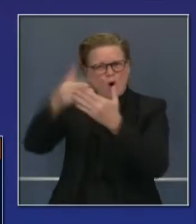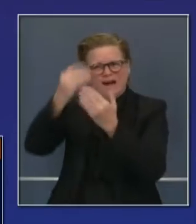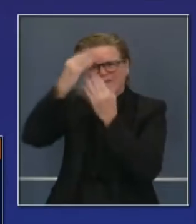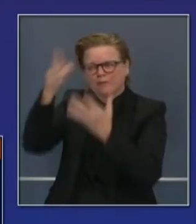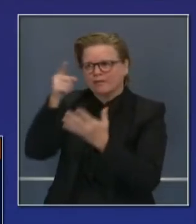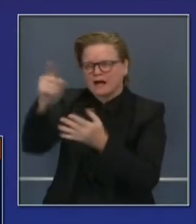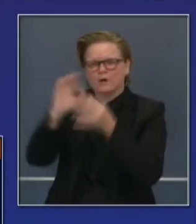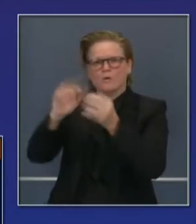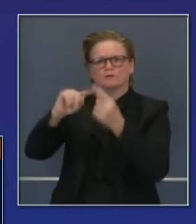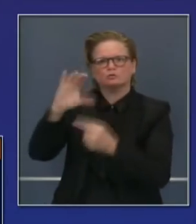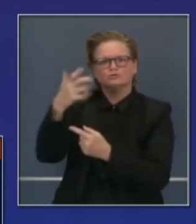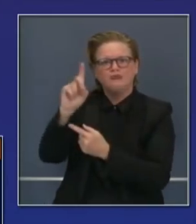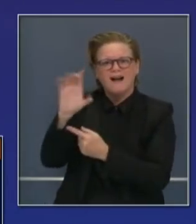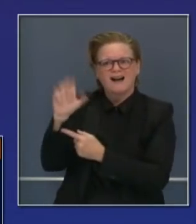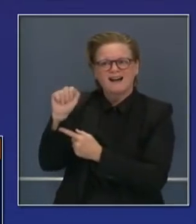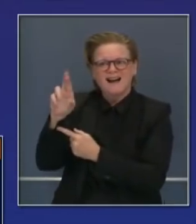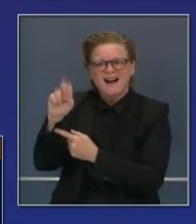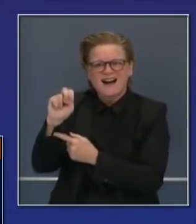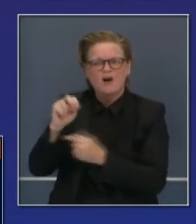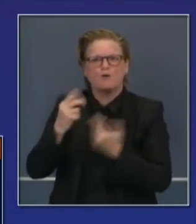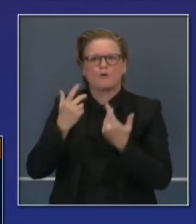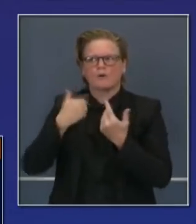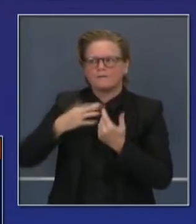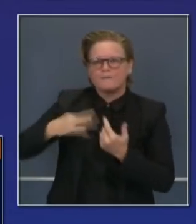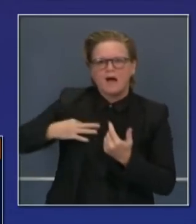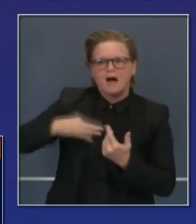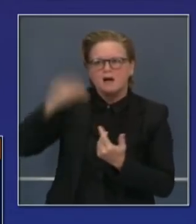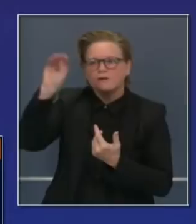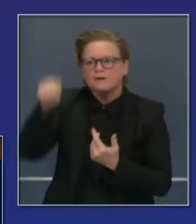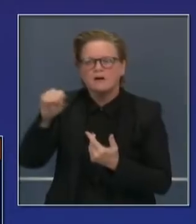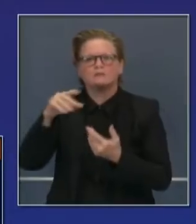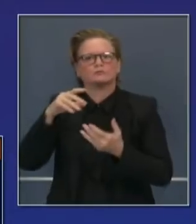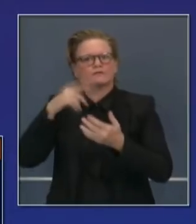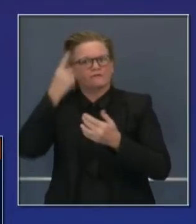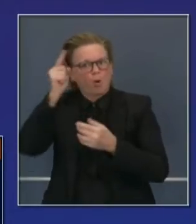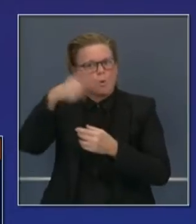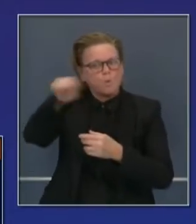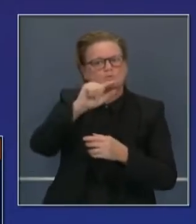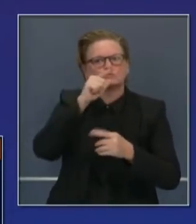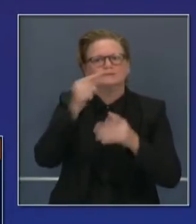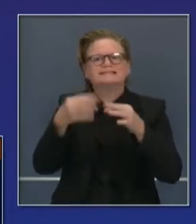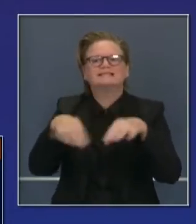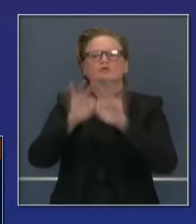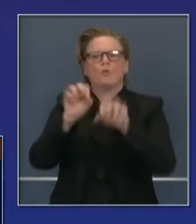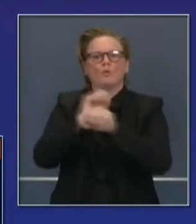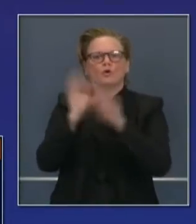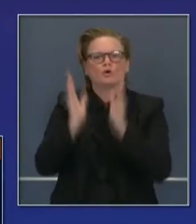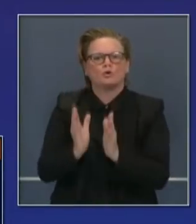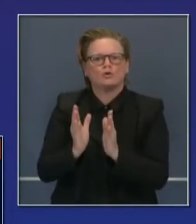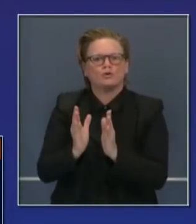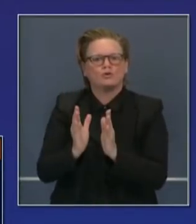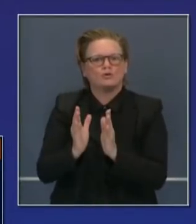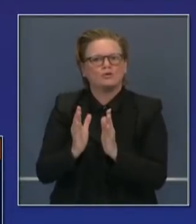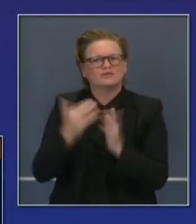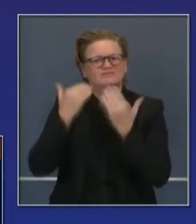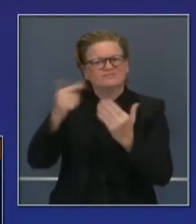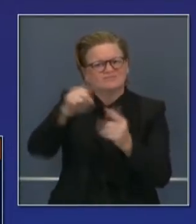childcare, particularly for essential workers. Just want to remind people of what's out there and these very, very critical